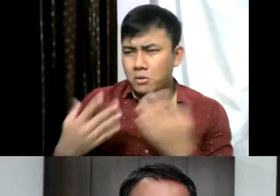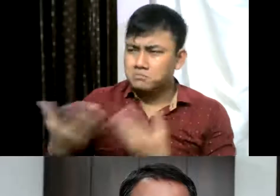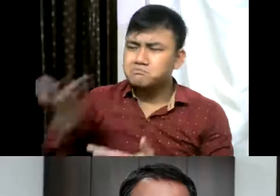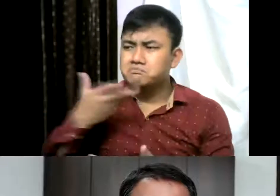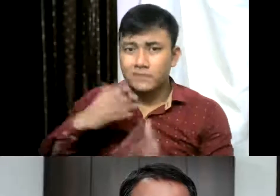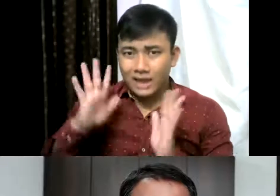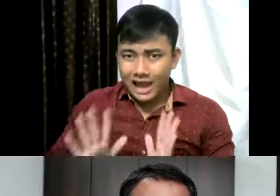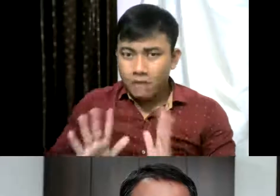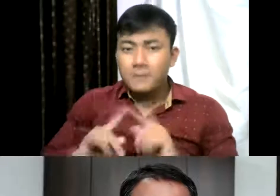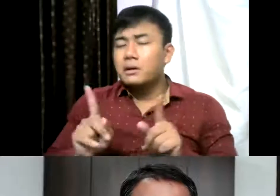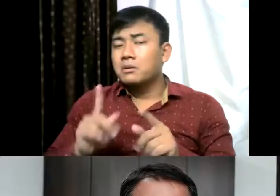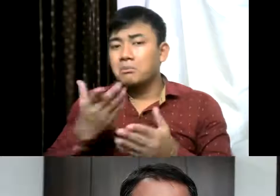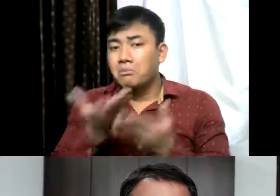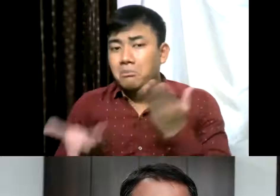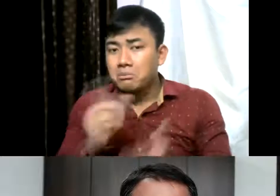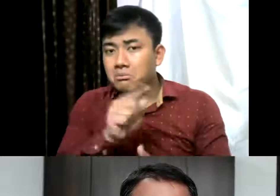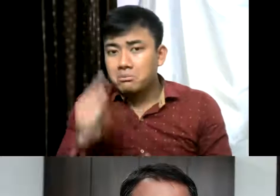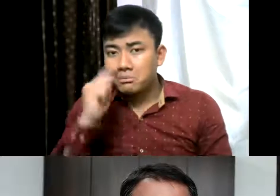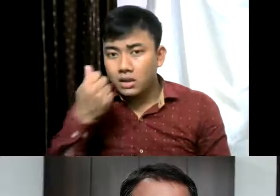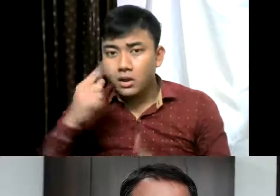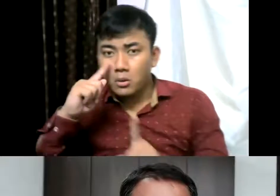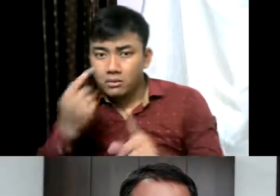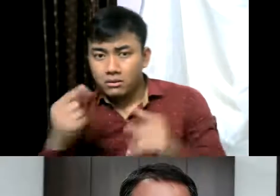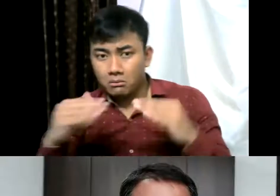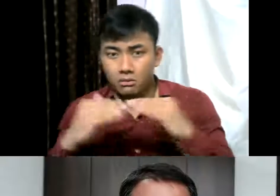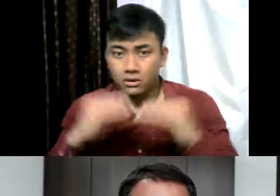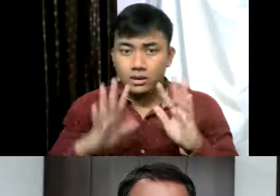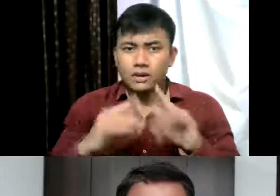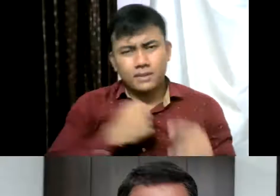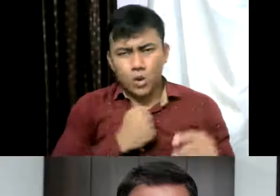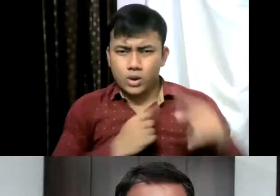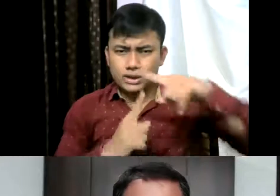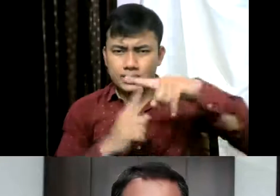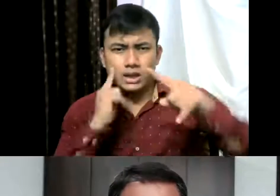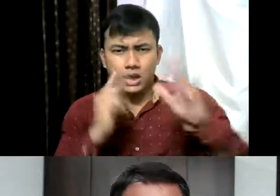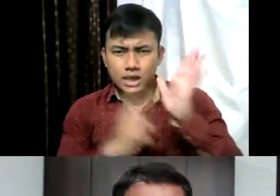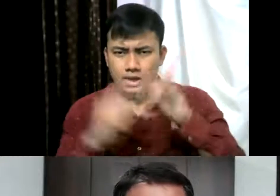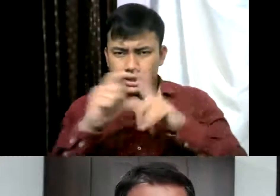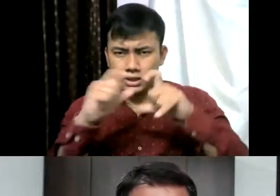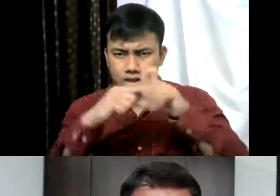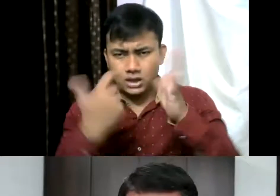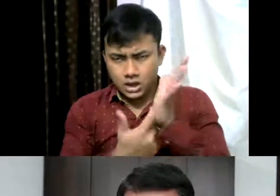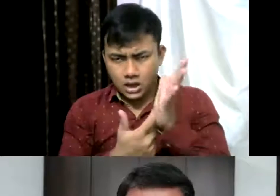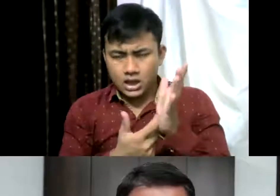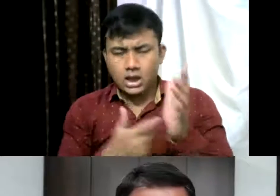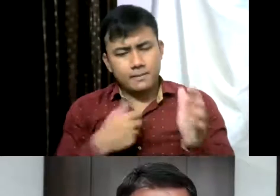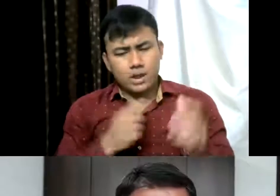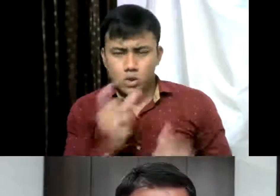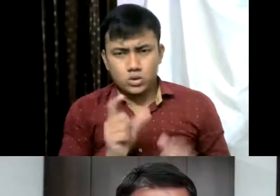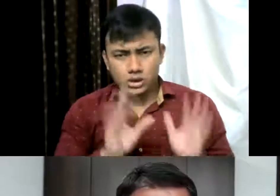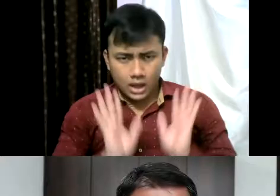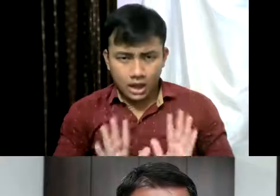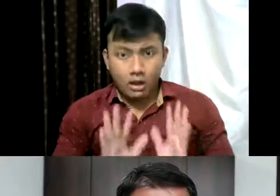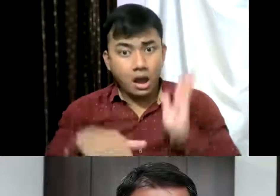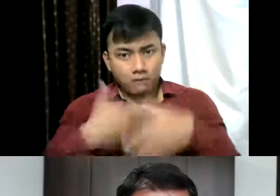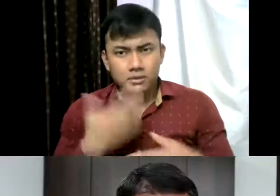to my class, I make a Tinder account for them. So I make a Tinder account for them. It's anonymous, and that's how I learned